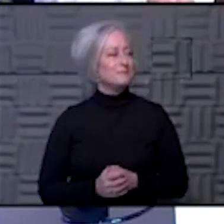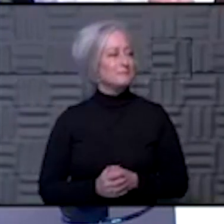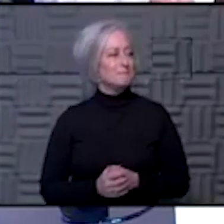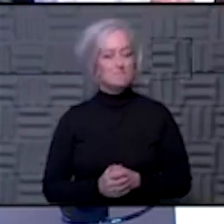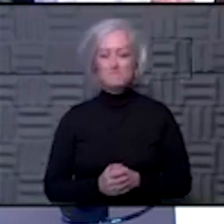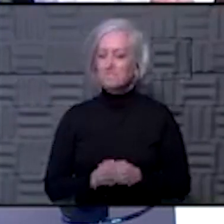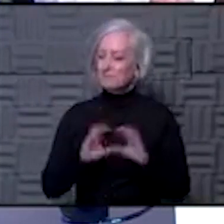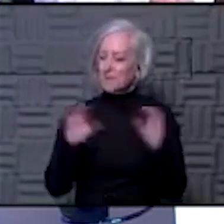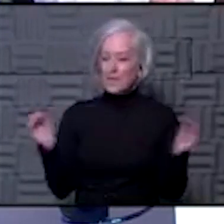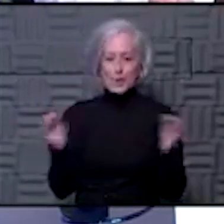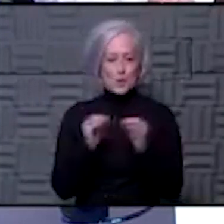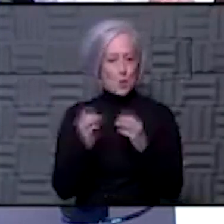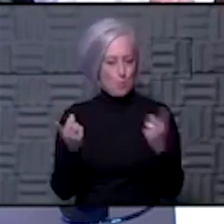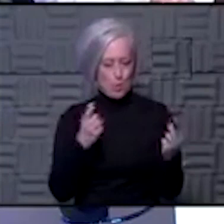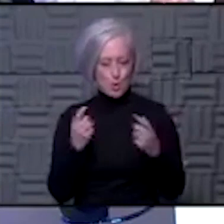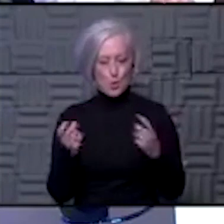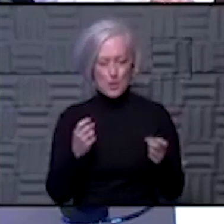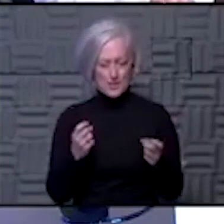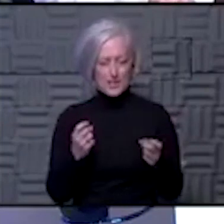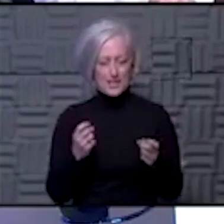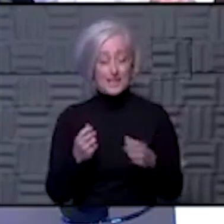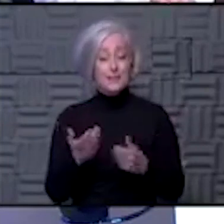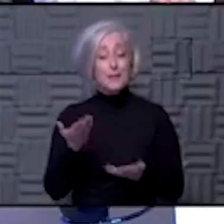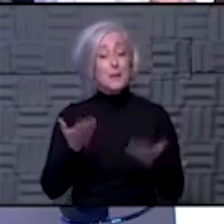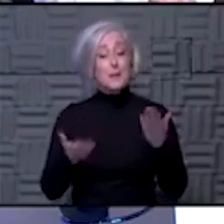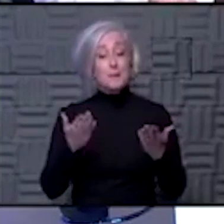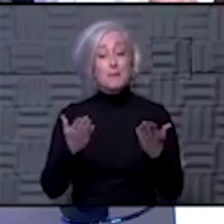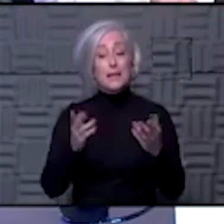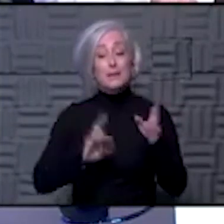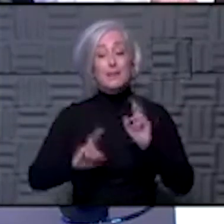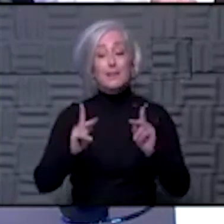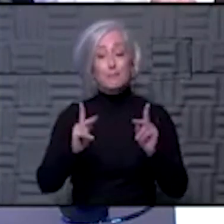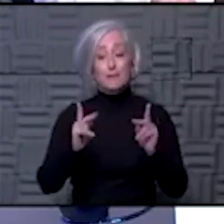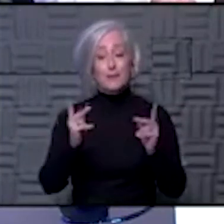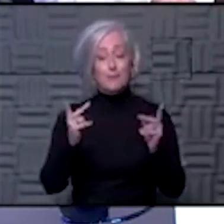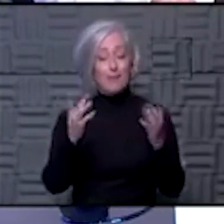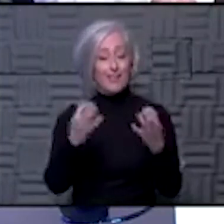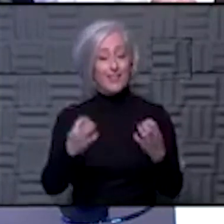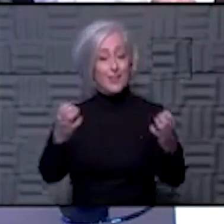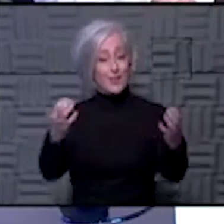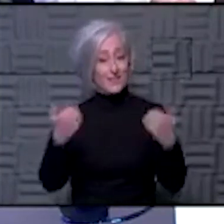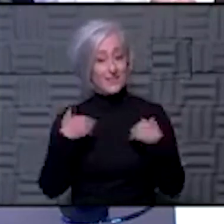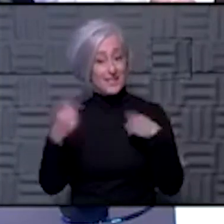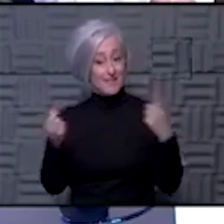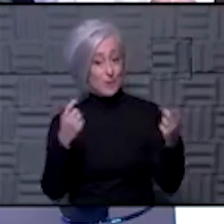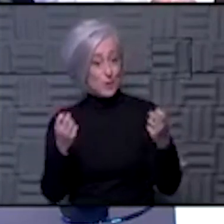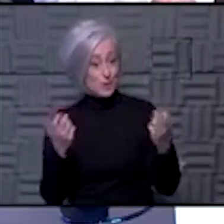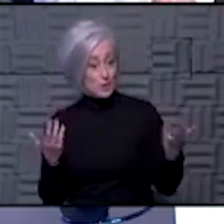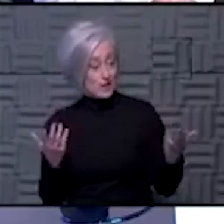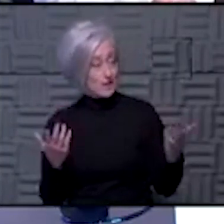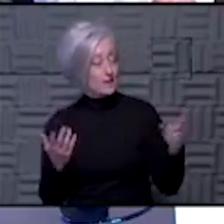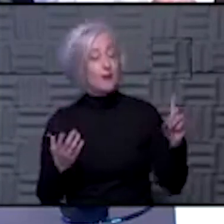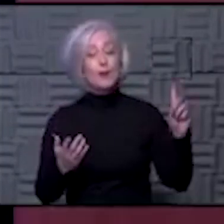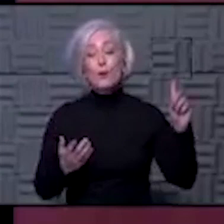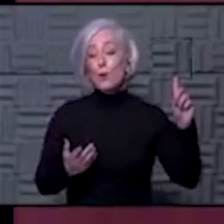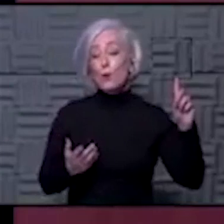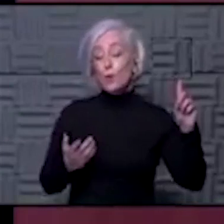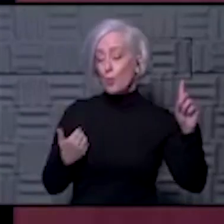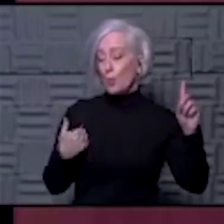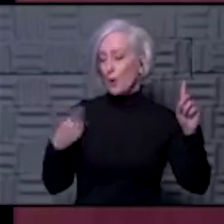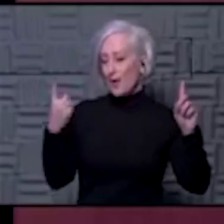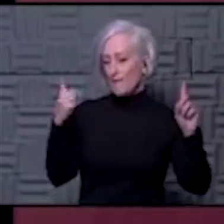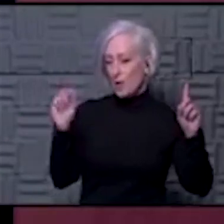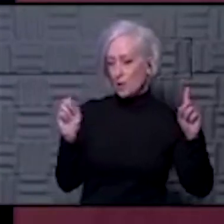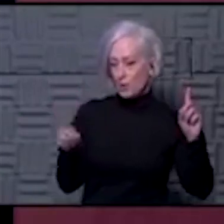All right, not hearing any. I bet there's a few out there from the audience today. Yes, there are. Morning. Oh, wait, we have a reporter. I got one. Go for it. Yep. Good